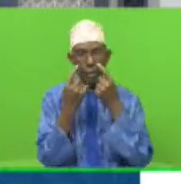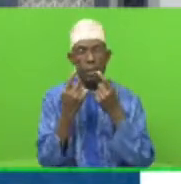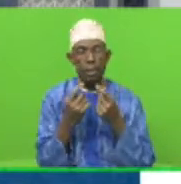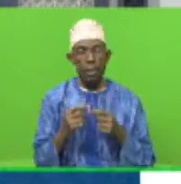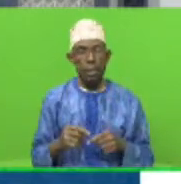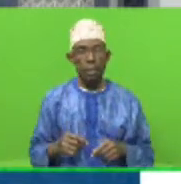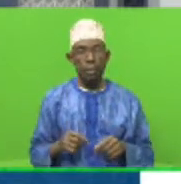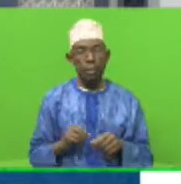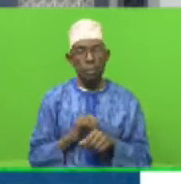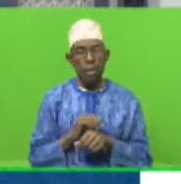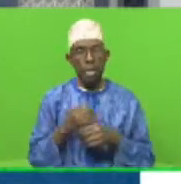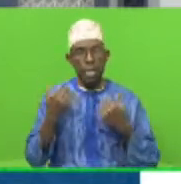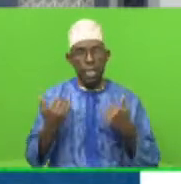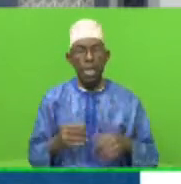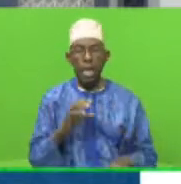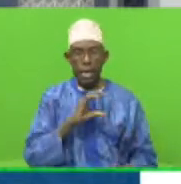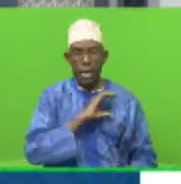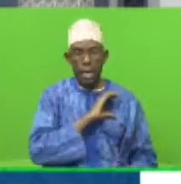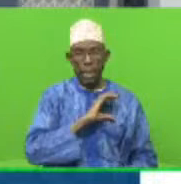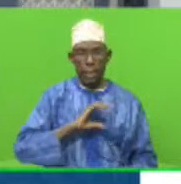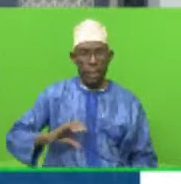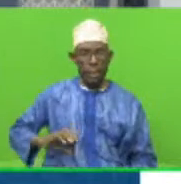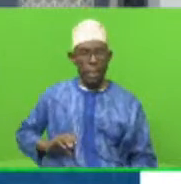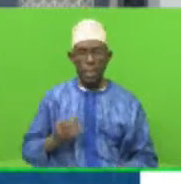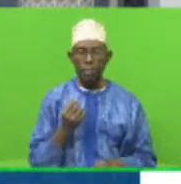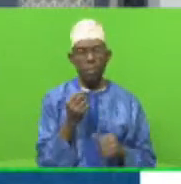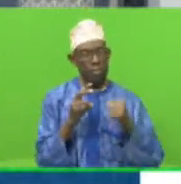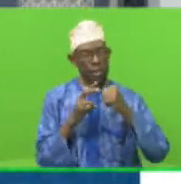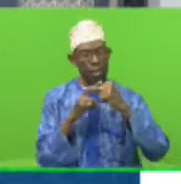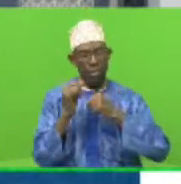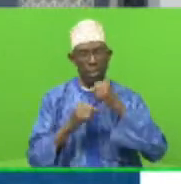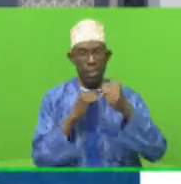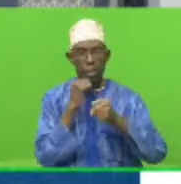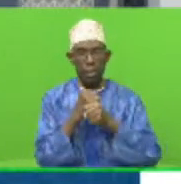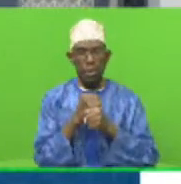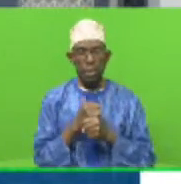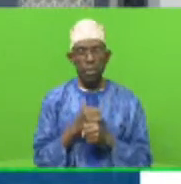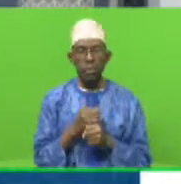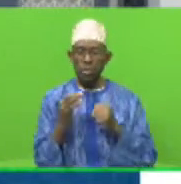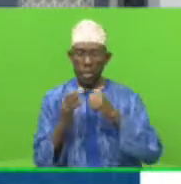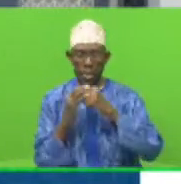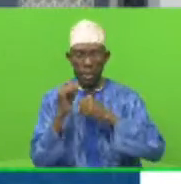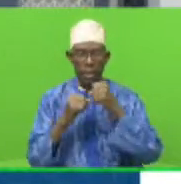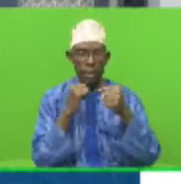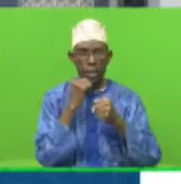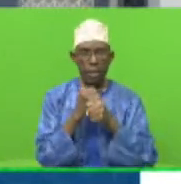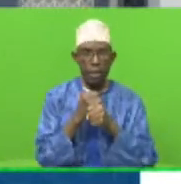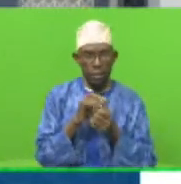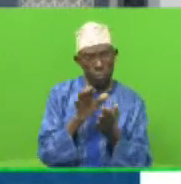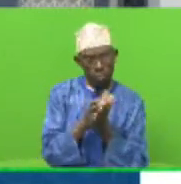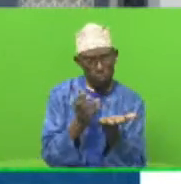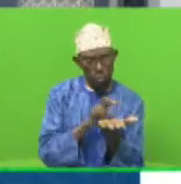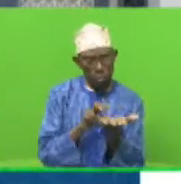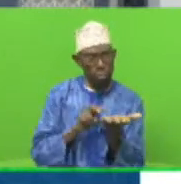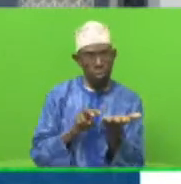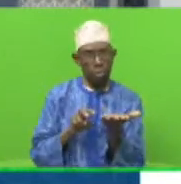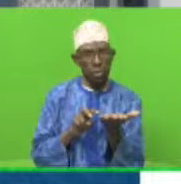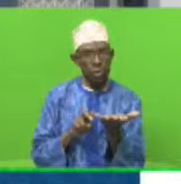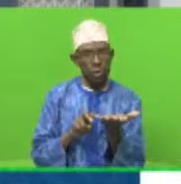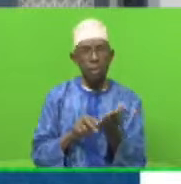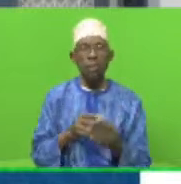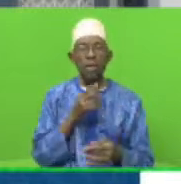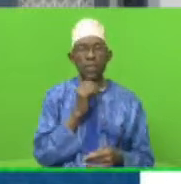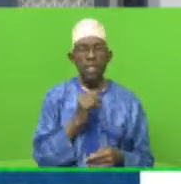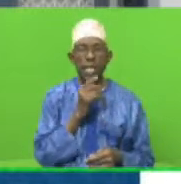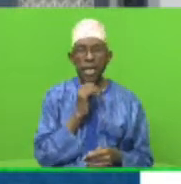video of a young Christian girl, probably about 7 years or 8 years. She's reading a book with her